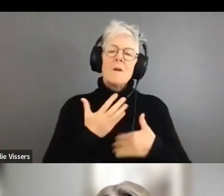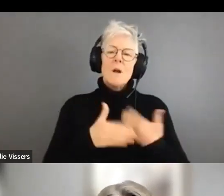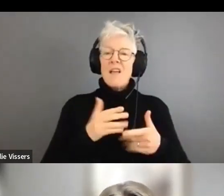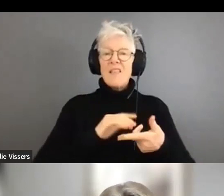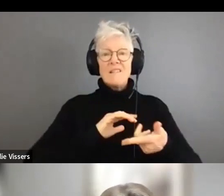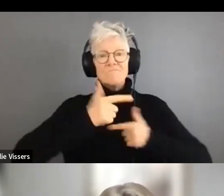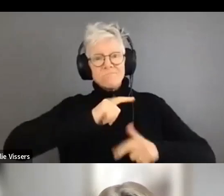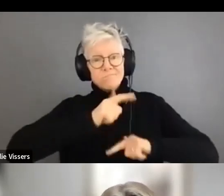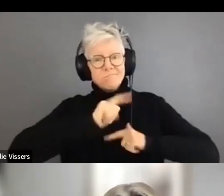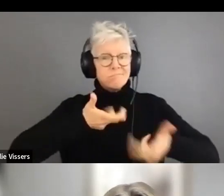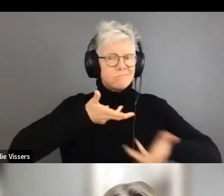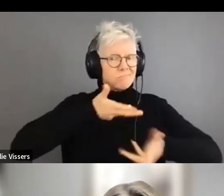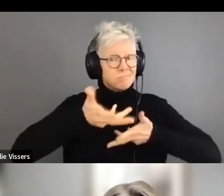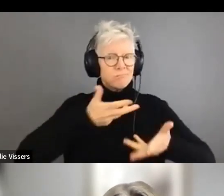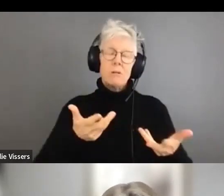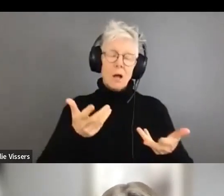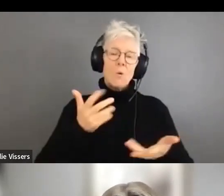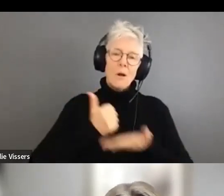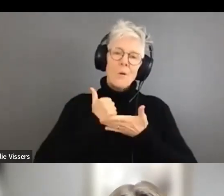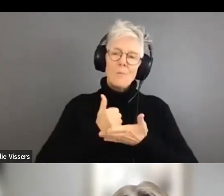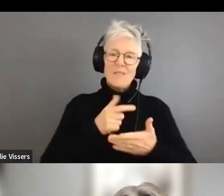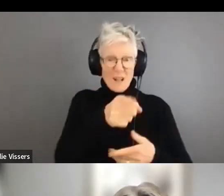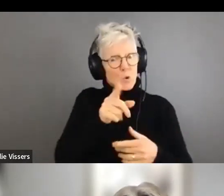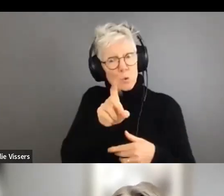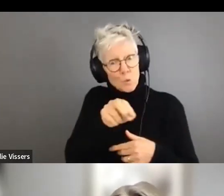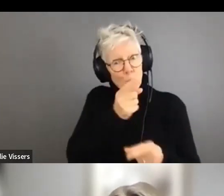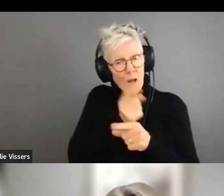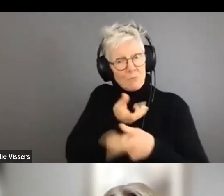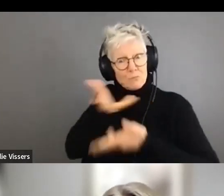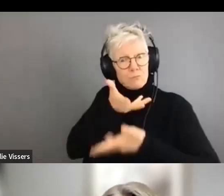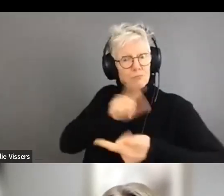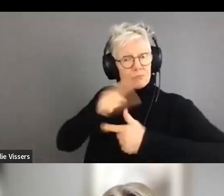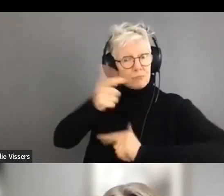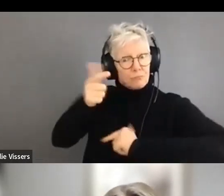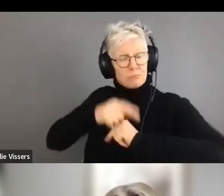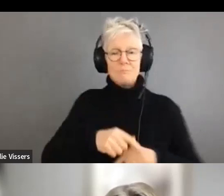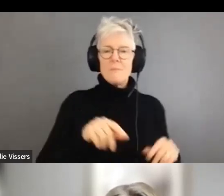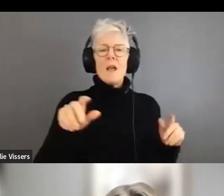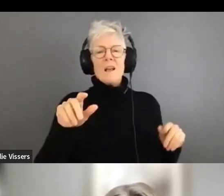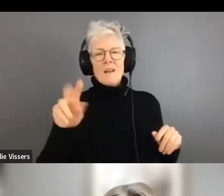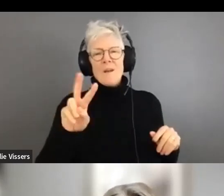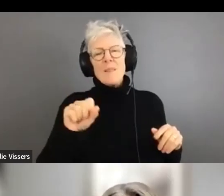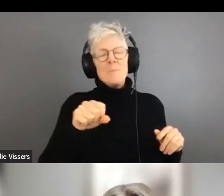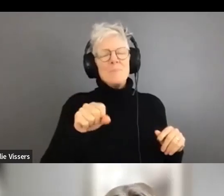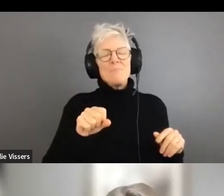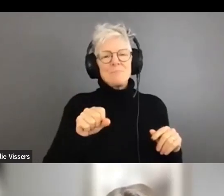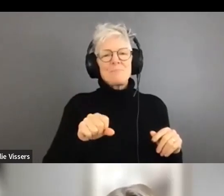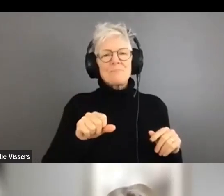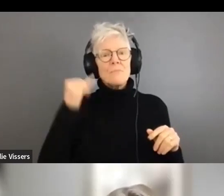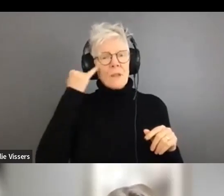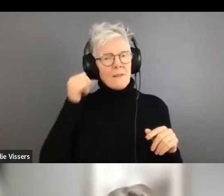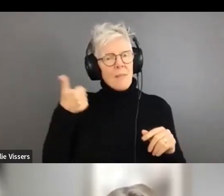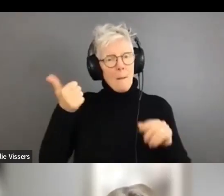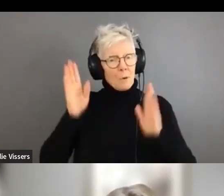genuine, you can easily do with people, right? Yeah, and it's so much too. If that other person feels that